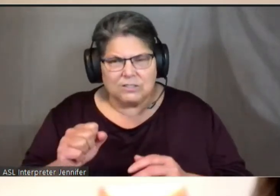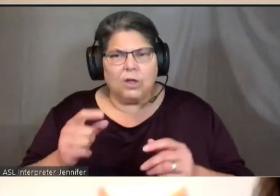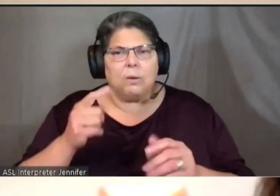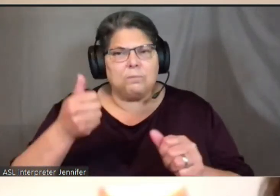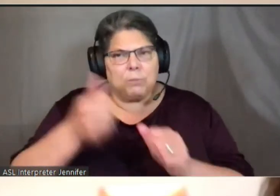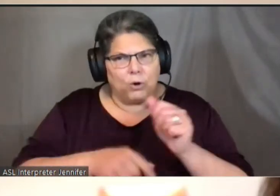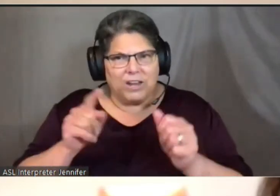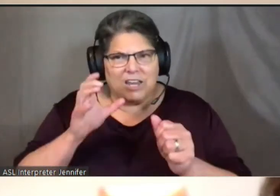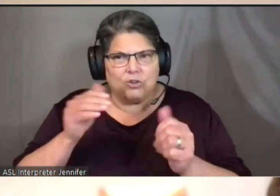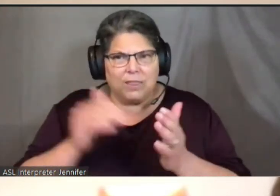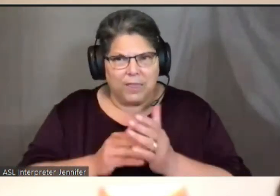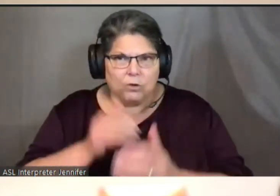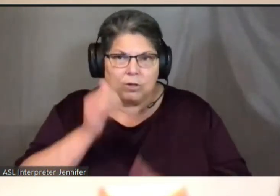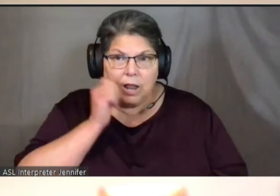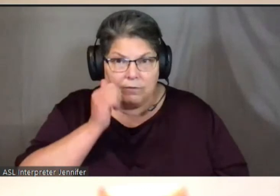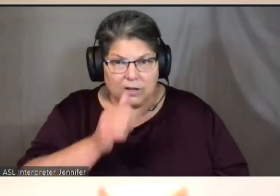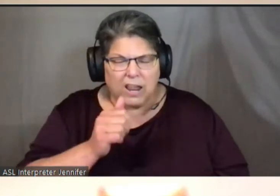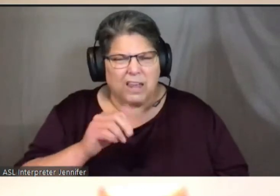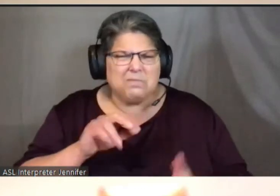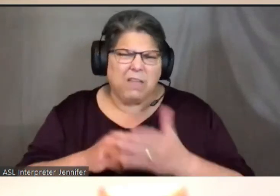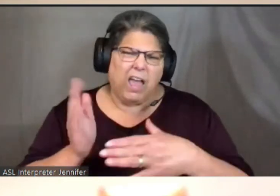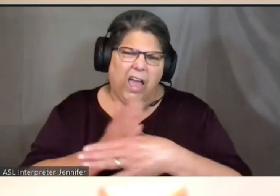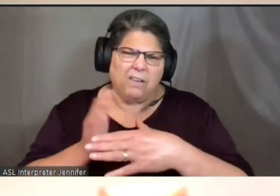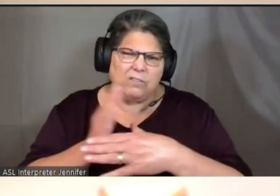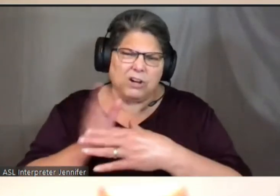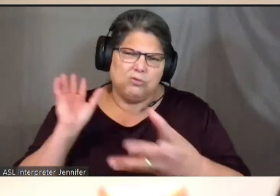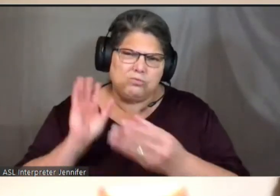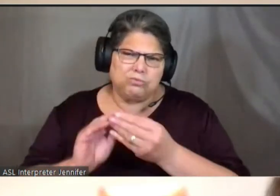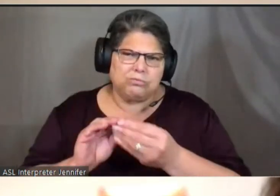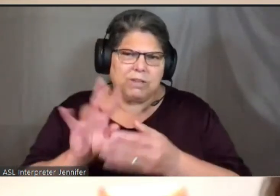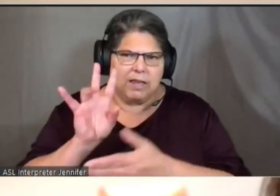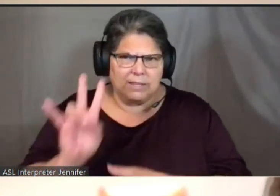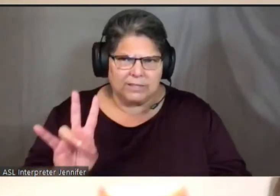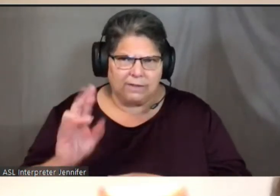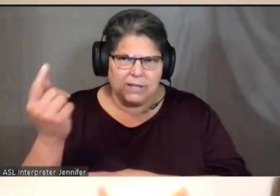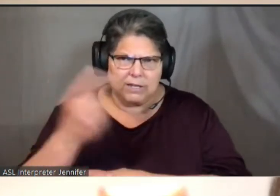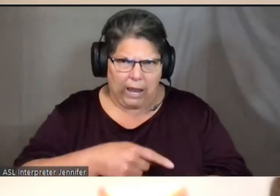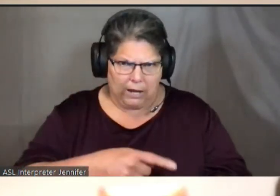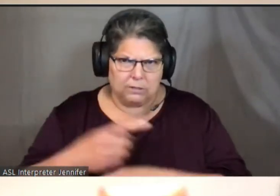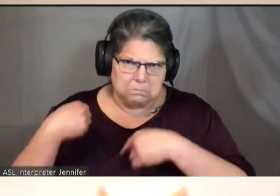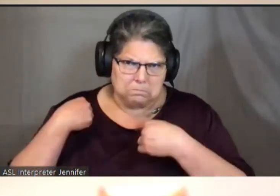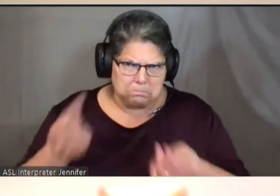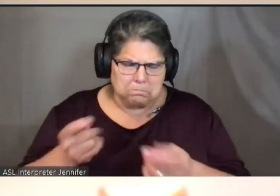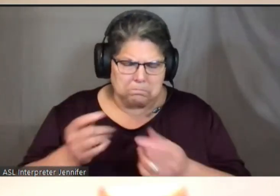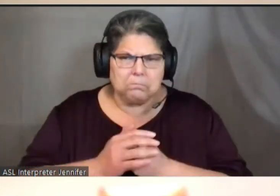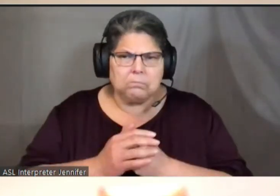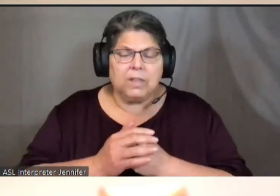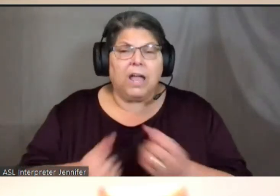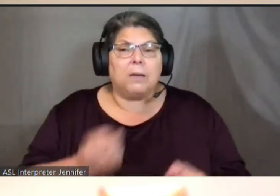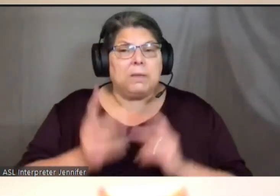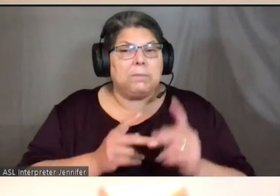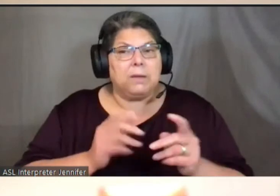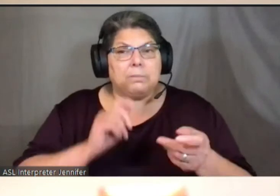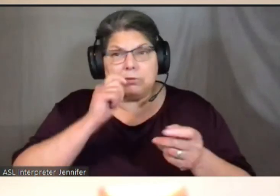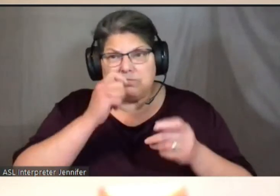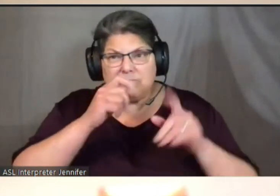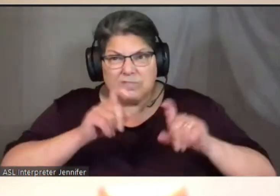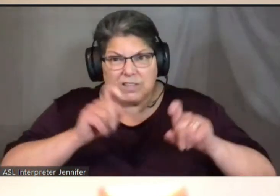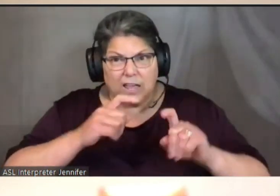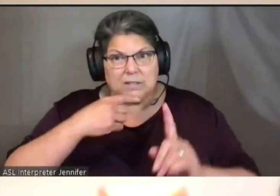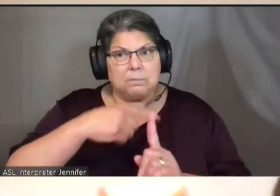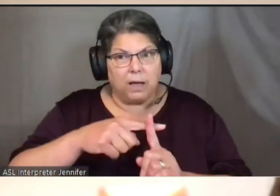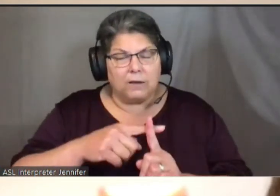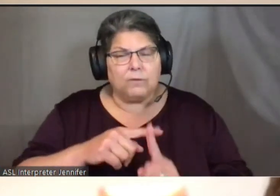and that again is a 7-day average over 7 days ago. The test positivity is